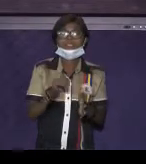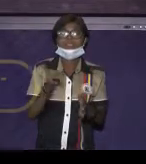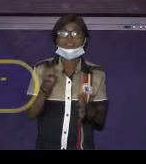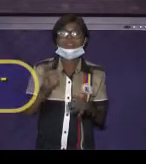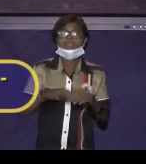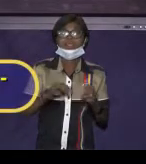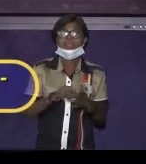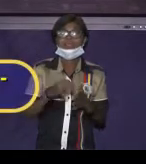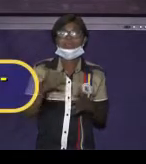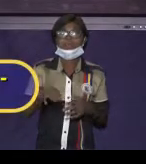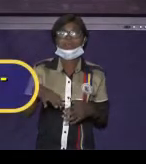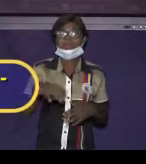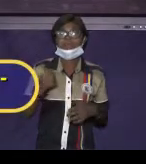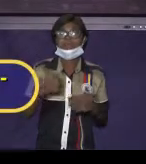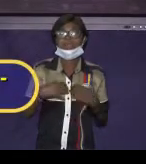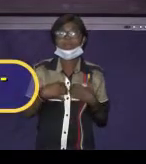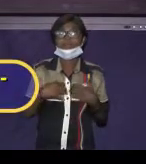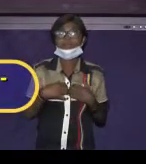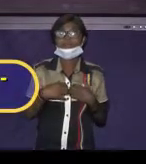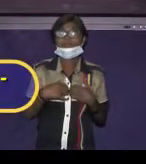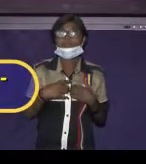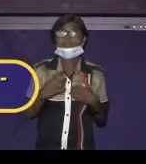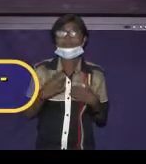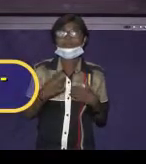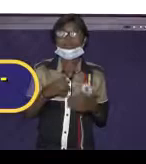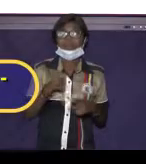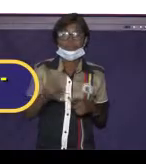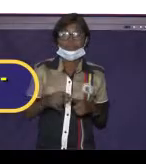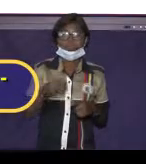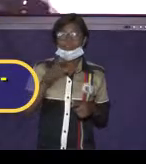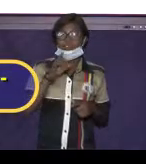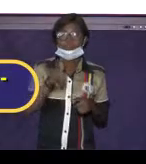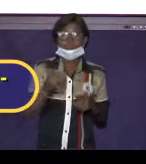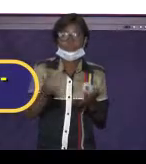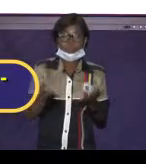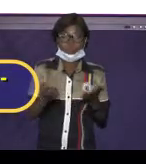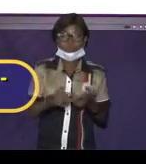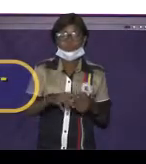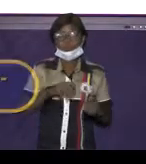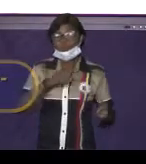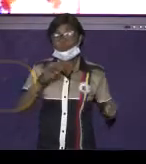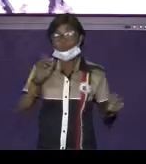world. All right, then. So the summary of it all is that when you want to